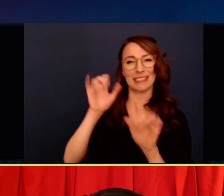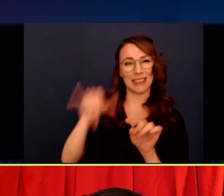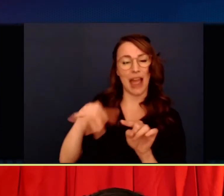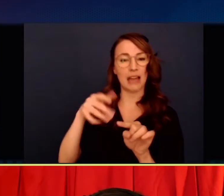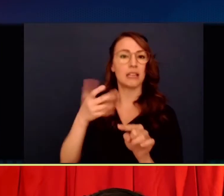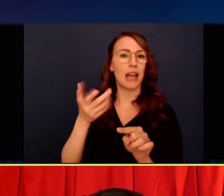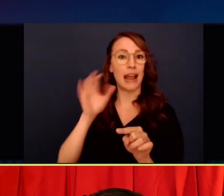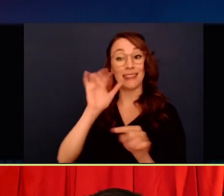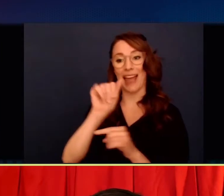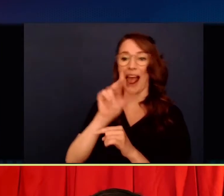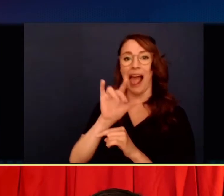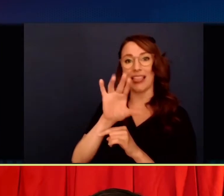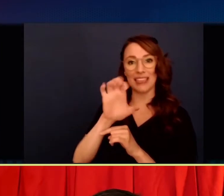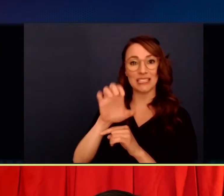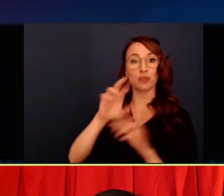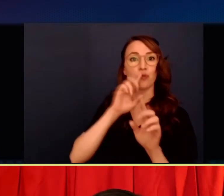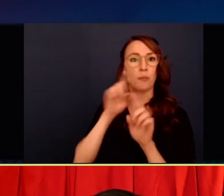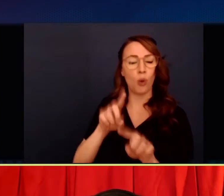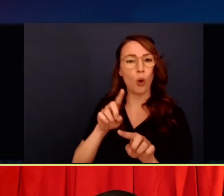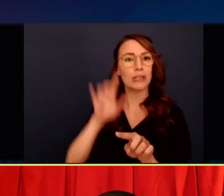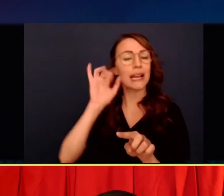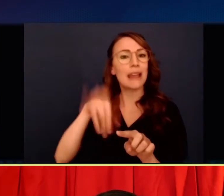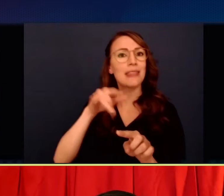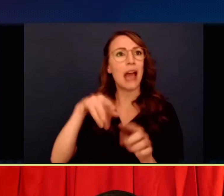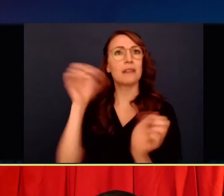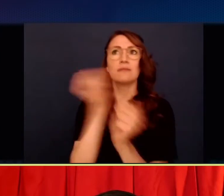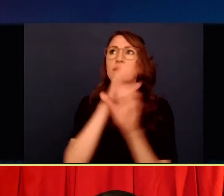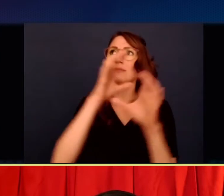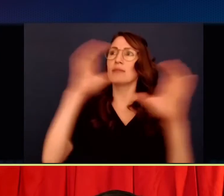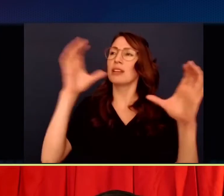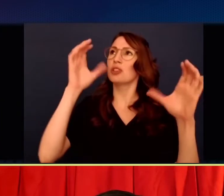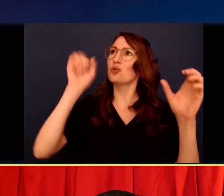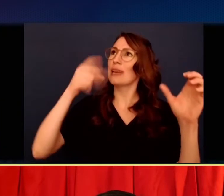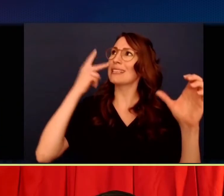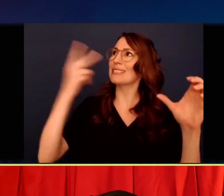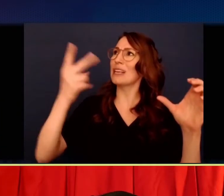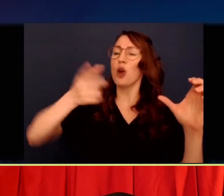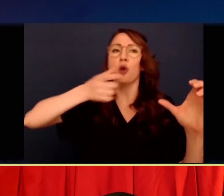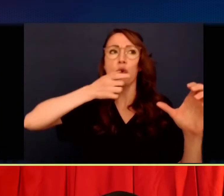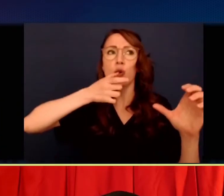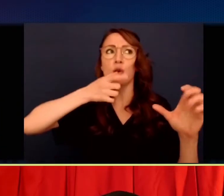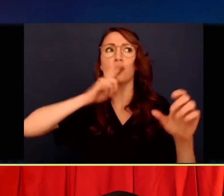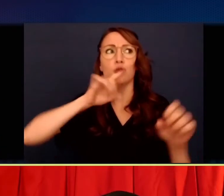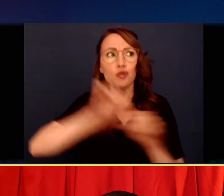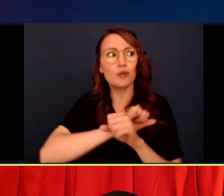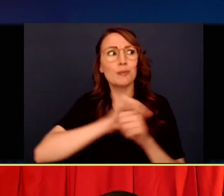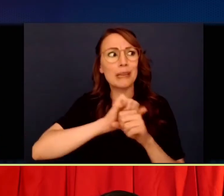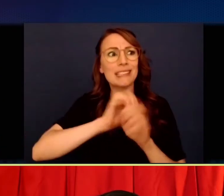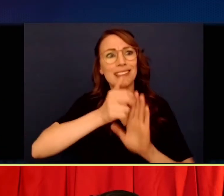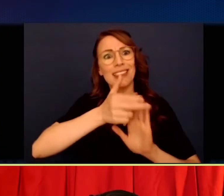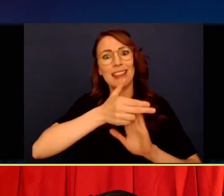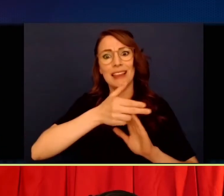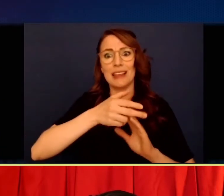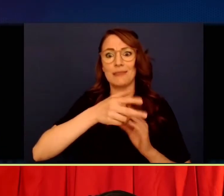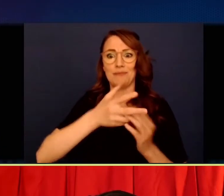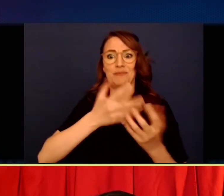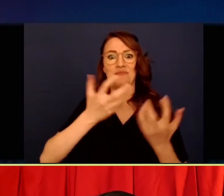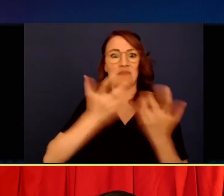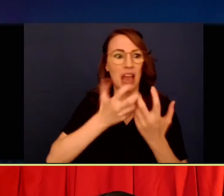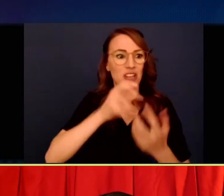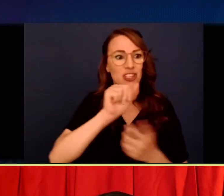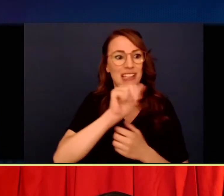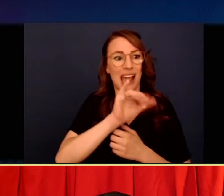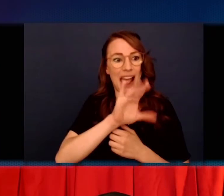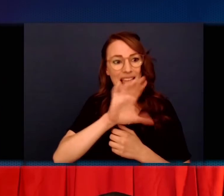gives you a picture of who is an ALICE family. So delve into that just a little bit more so that people understand what